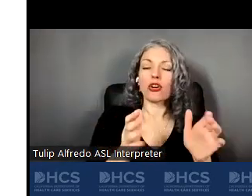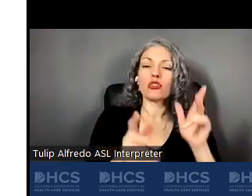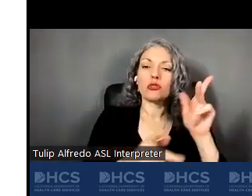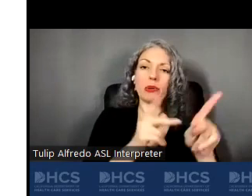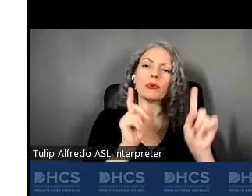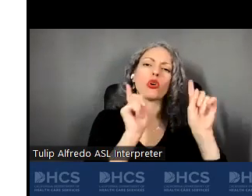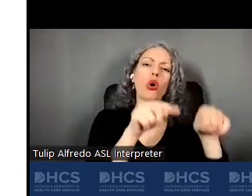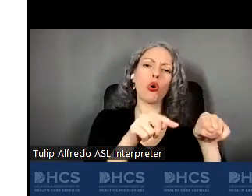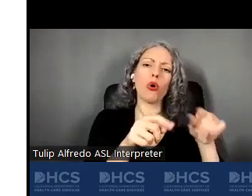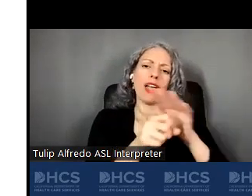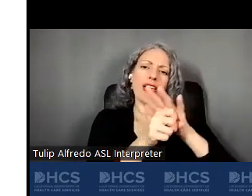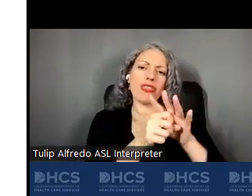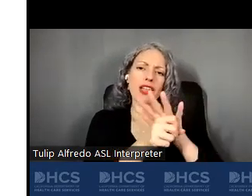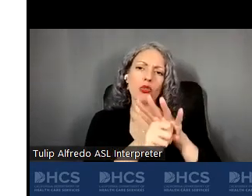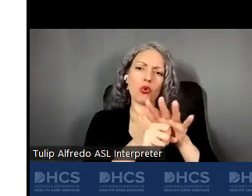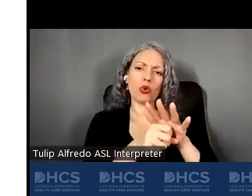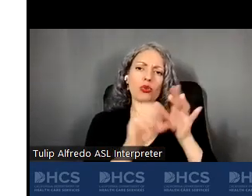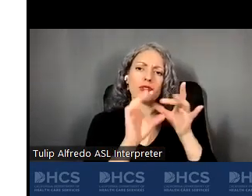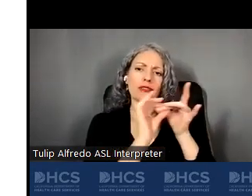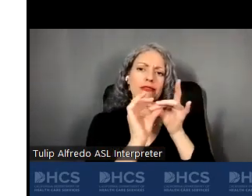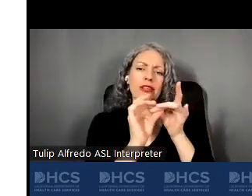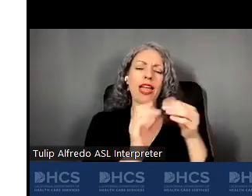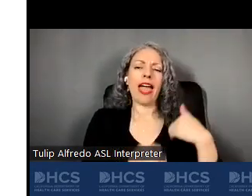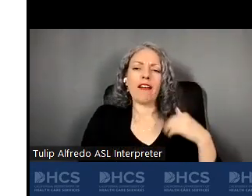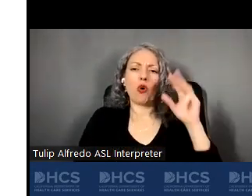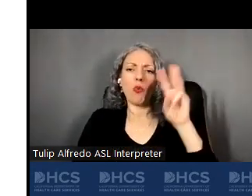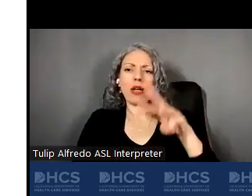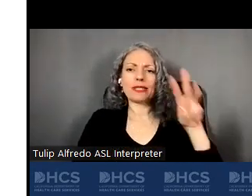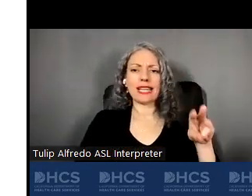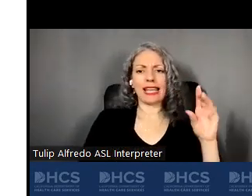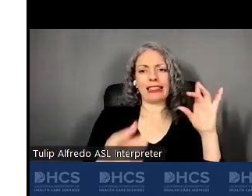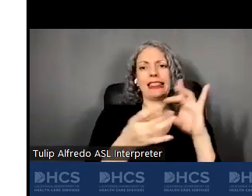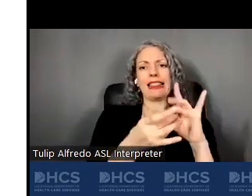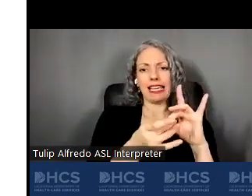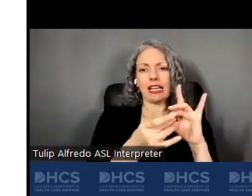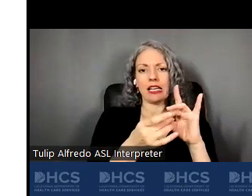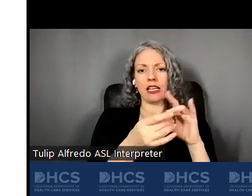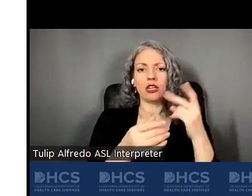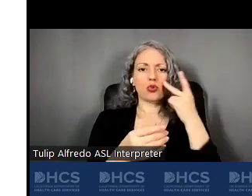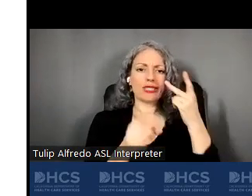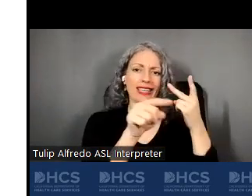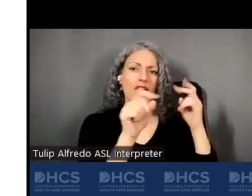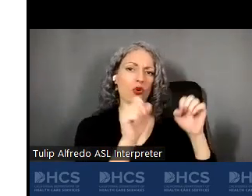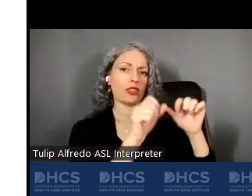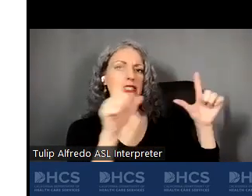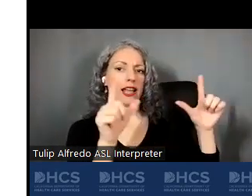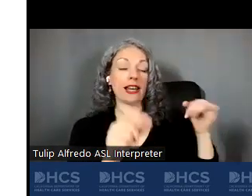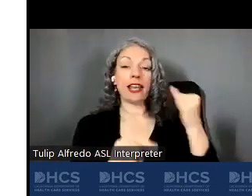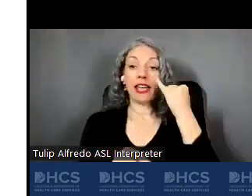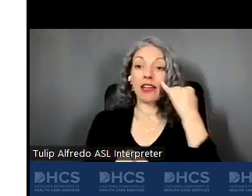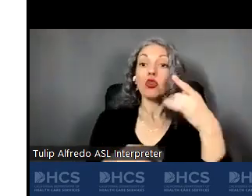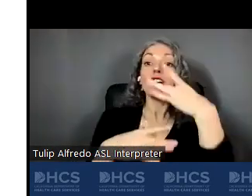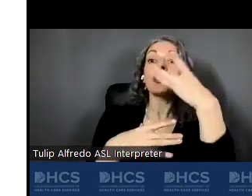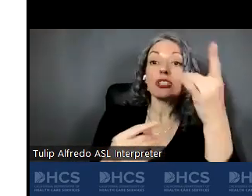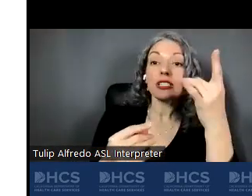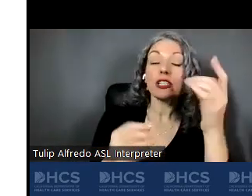the local collaborative. There's a website link right here on this slide. And, if you're interested, join the collaborative